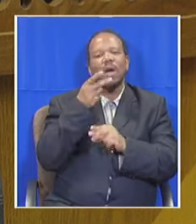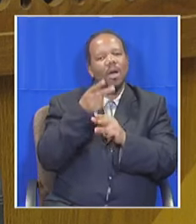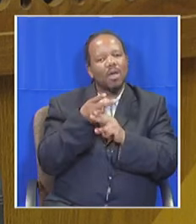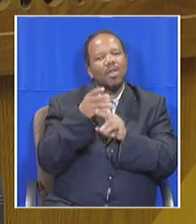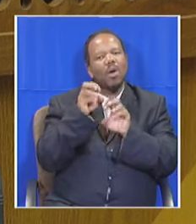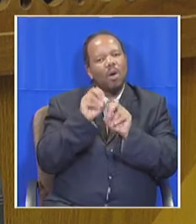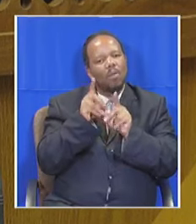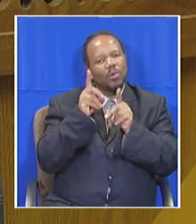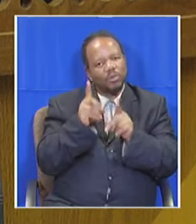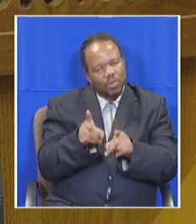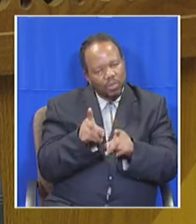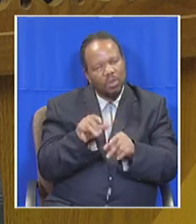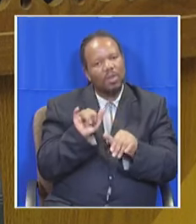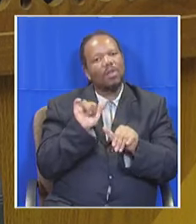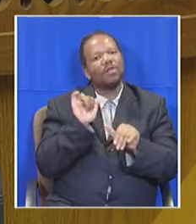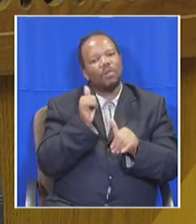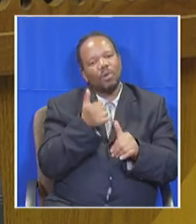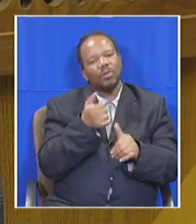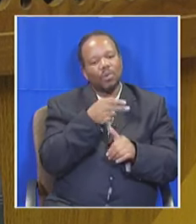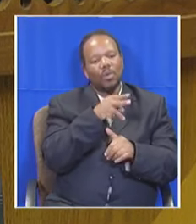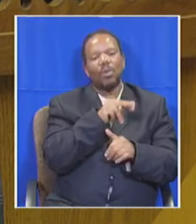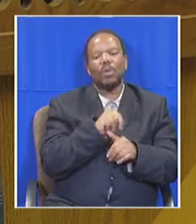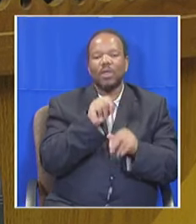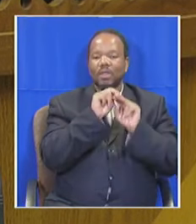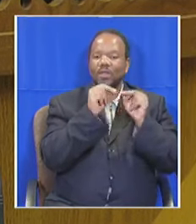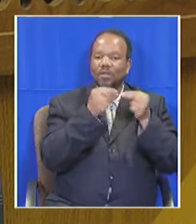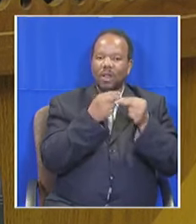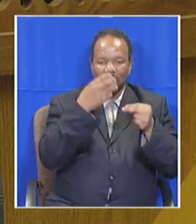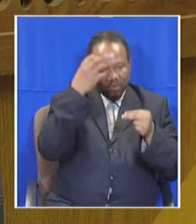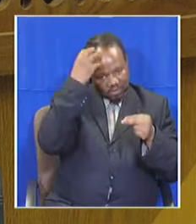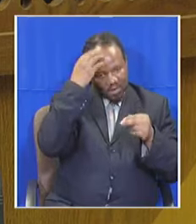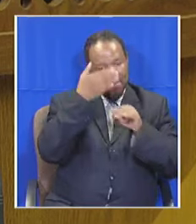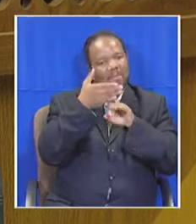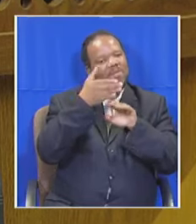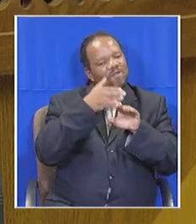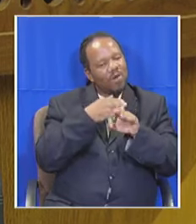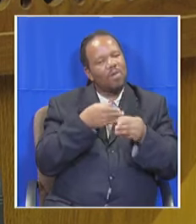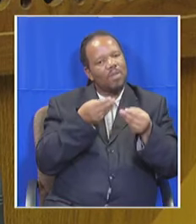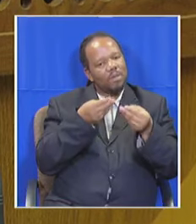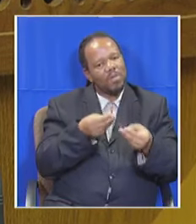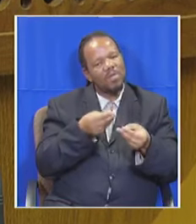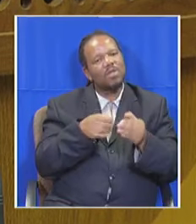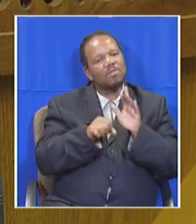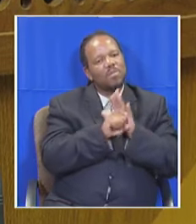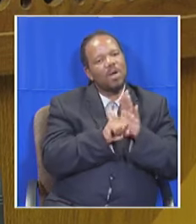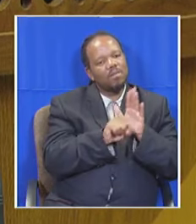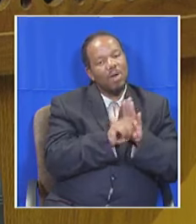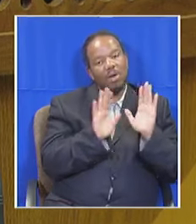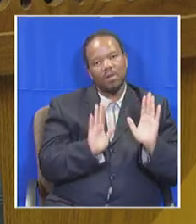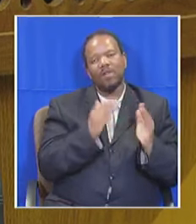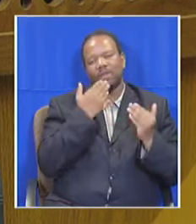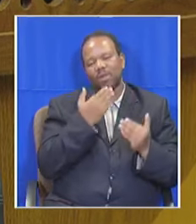to respond to the proposals of the National House of Traditional Leaders before the bill is considered by the committee for adoption. Thank